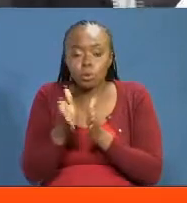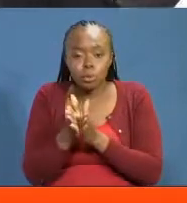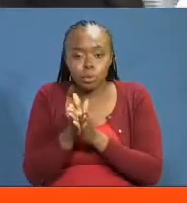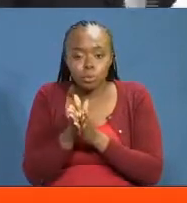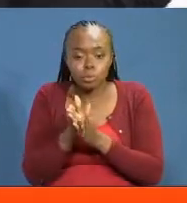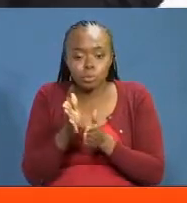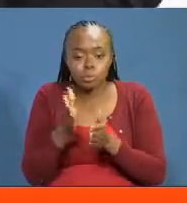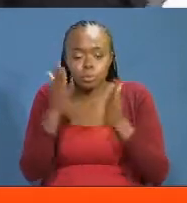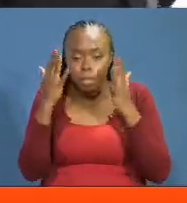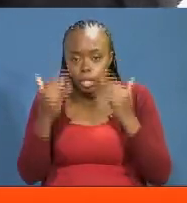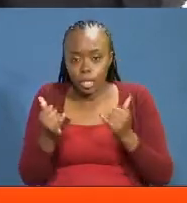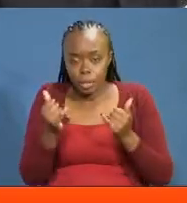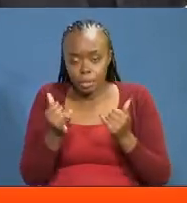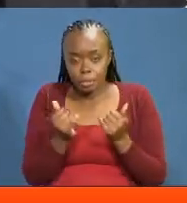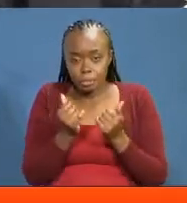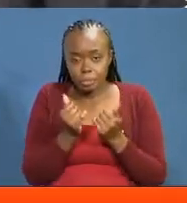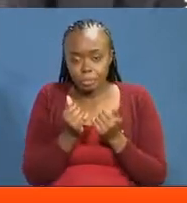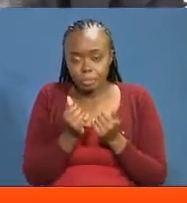Definitely,